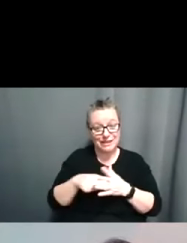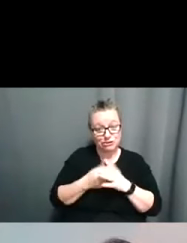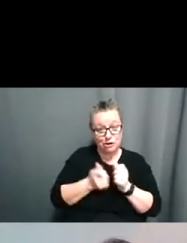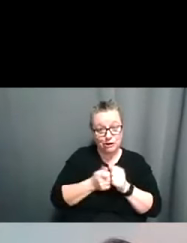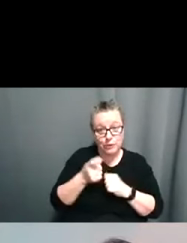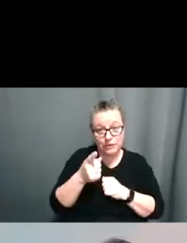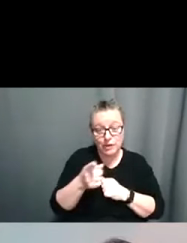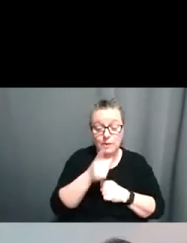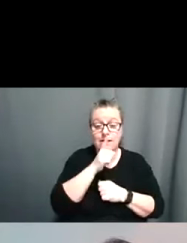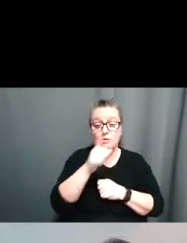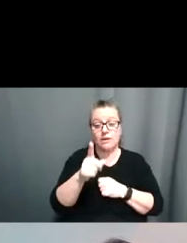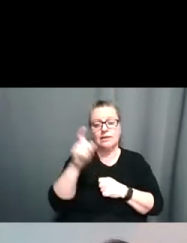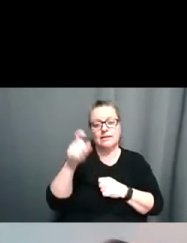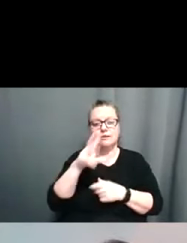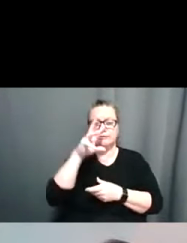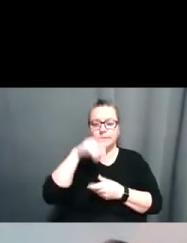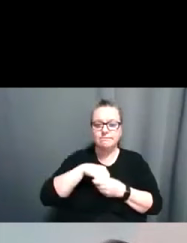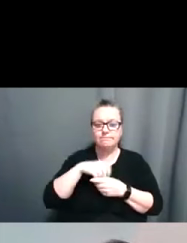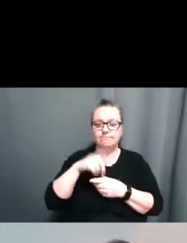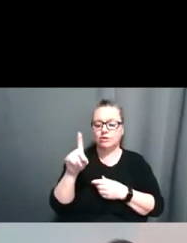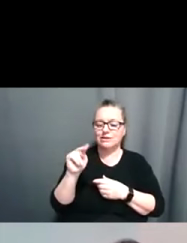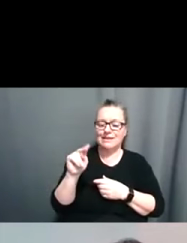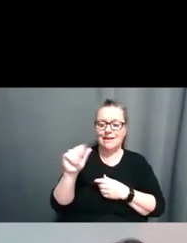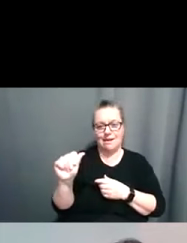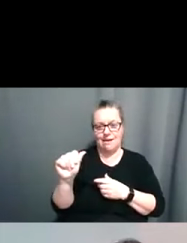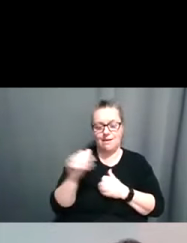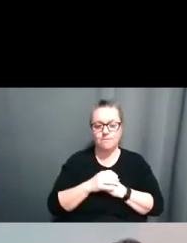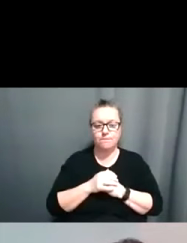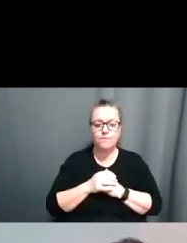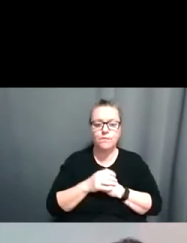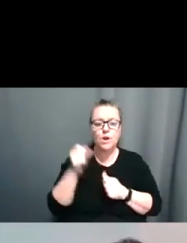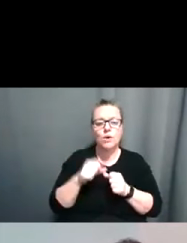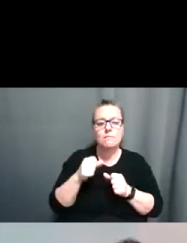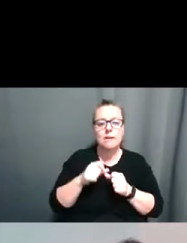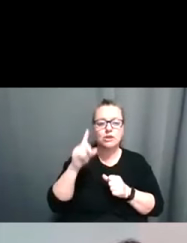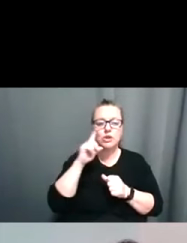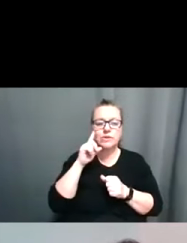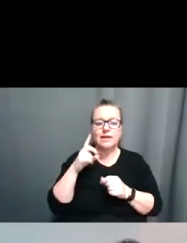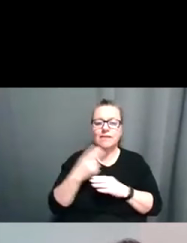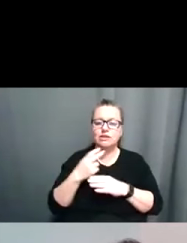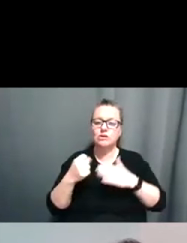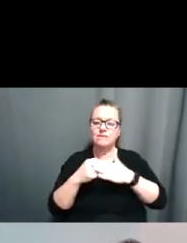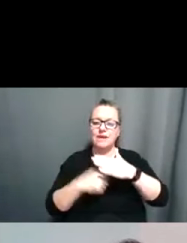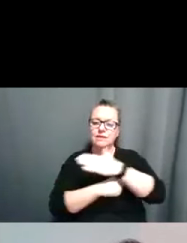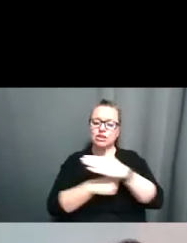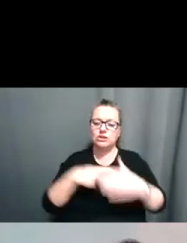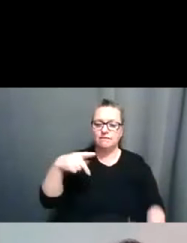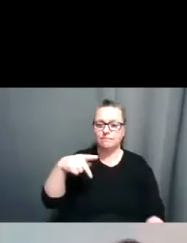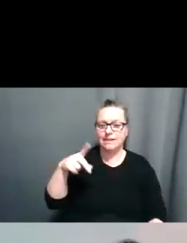it really must become part of your DNA. Remember to think of it as using the lean foundations of